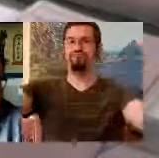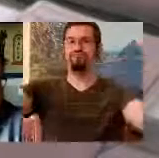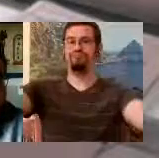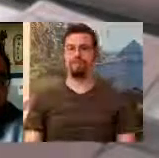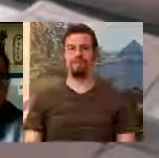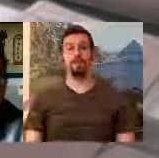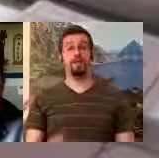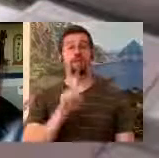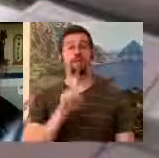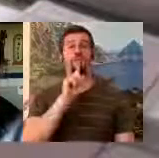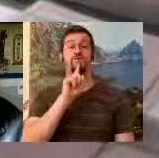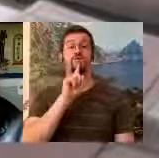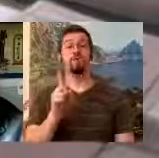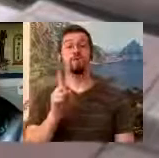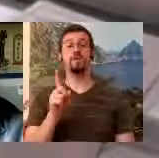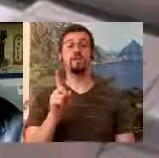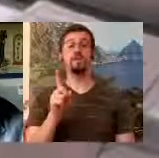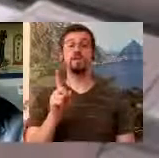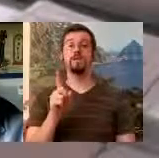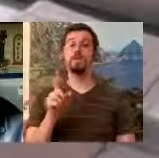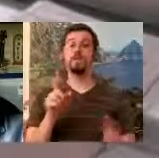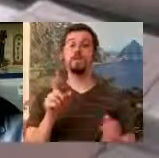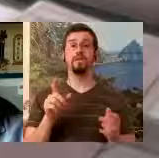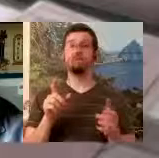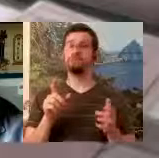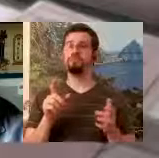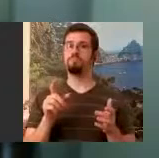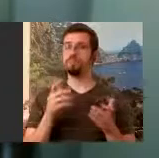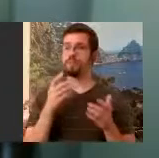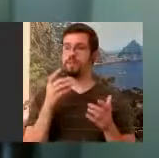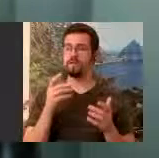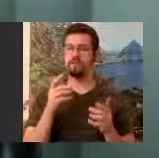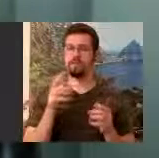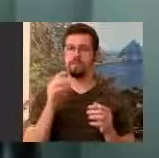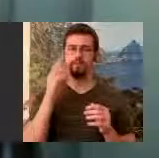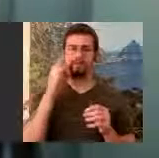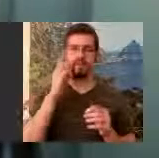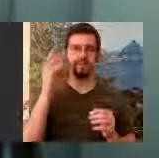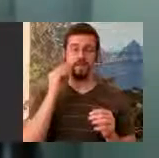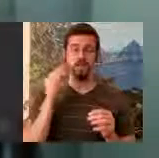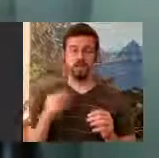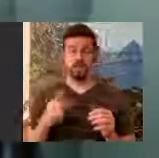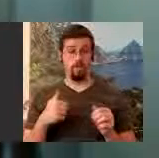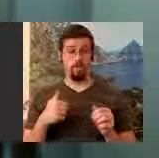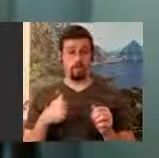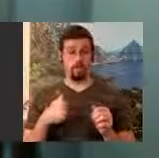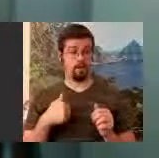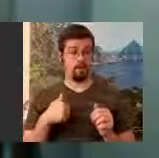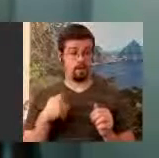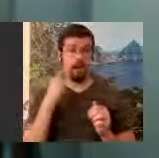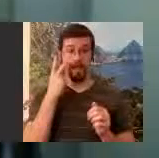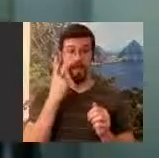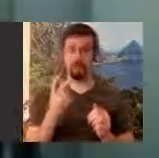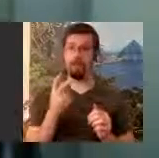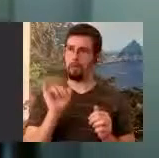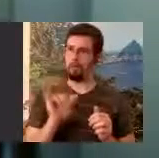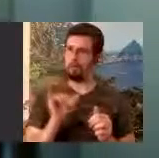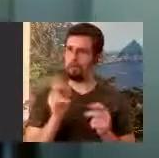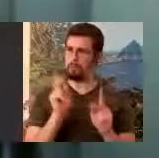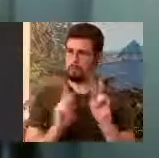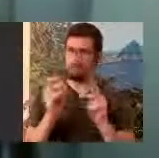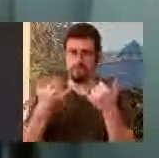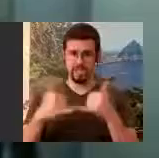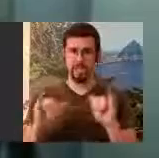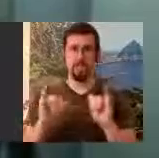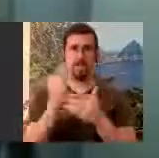going to spread, Fabrizio, because as far as I can tell, people really still write by hand in SignWriting, don't